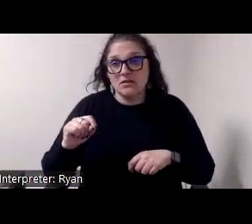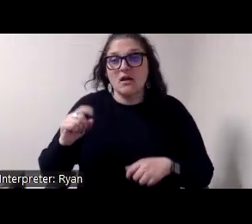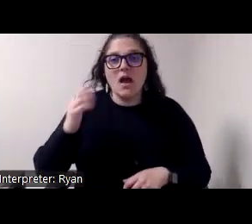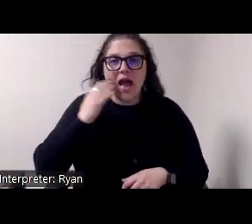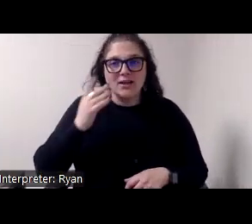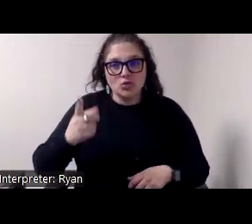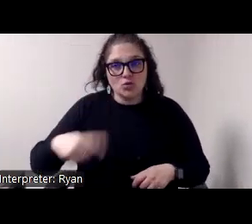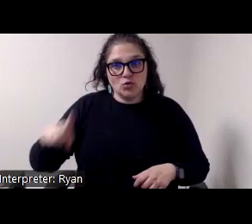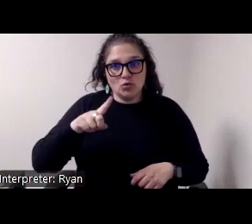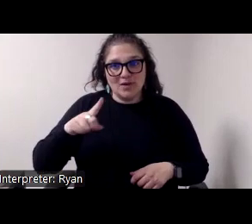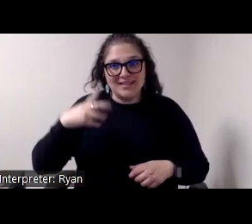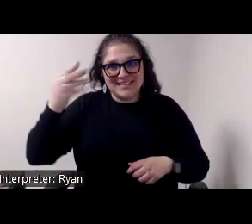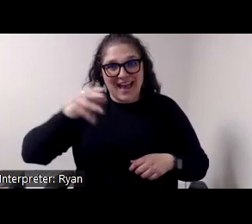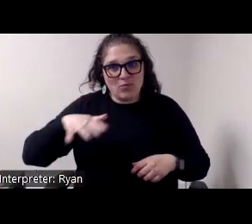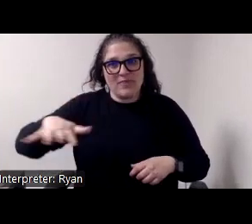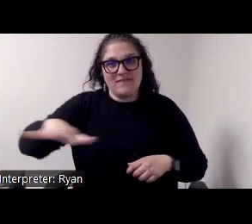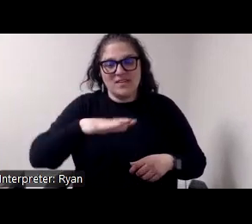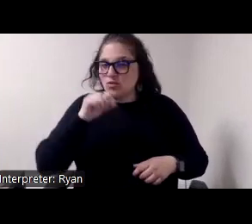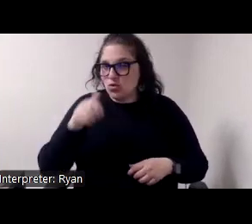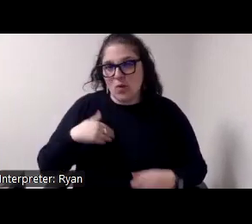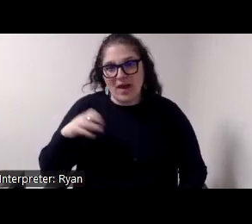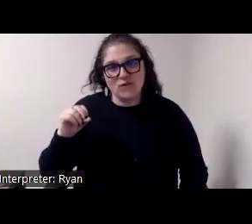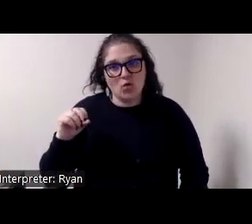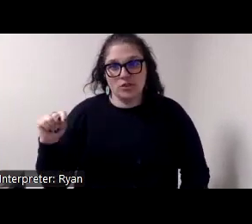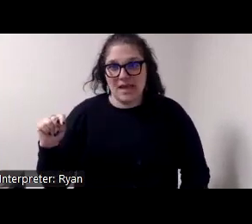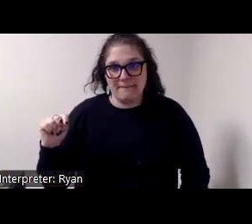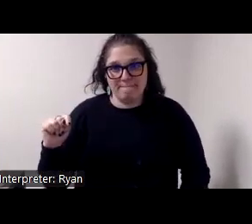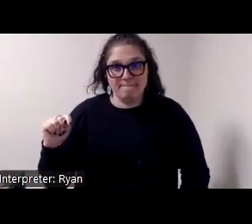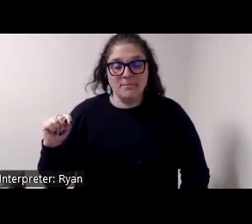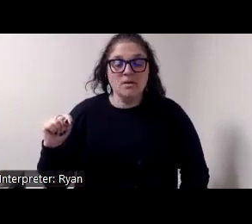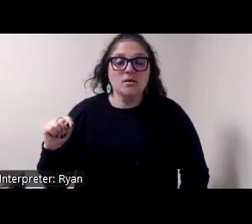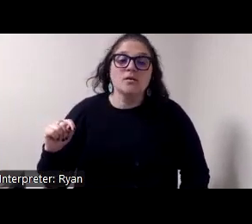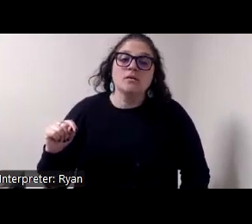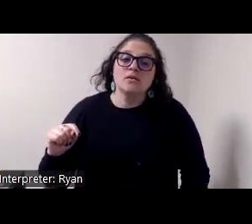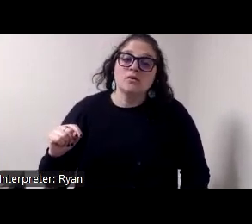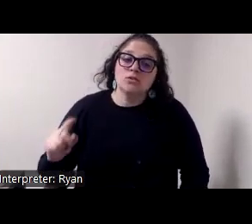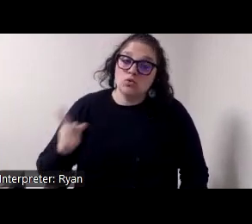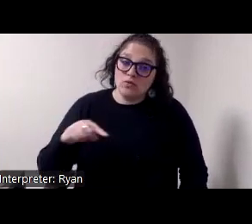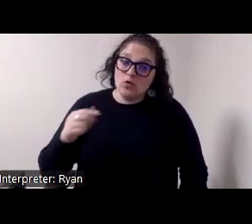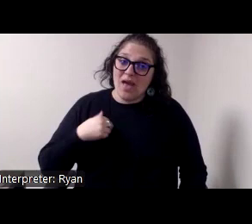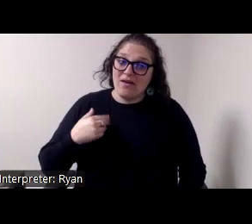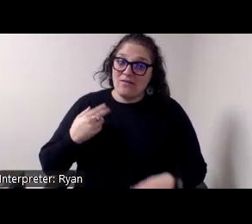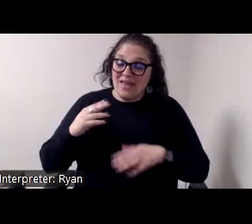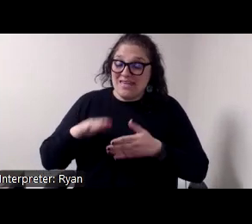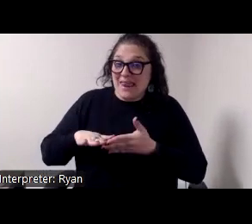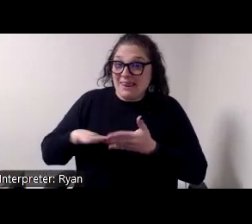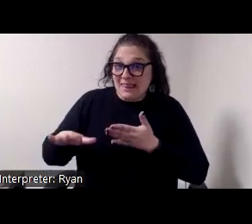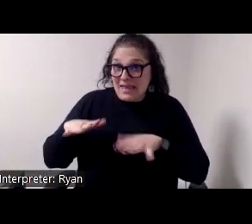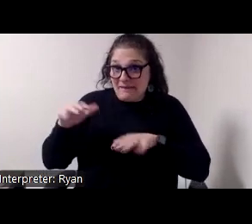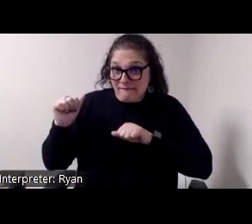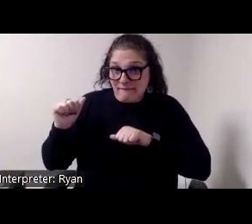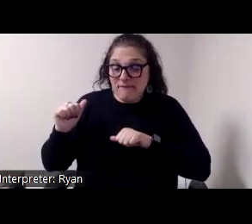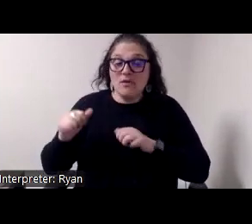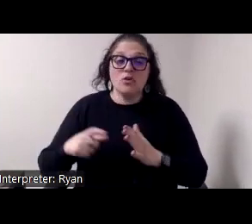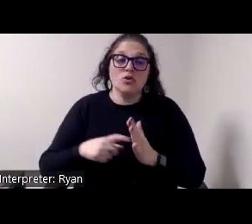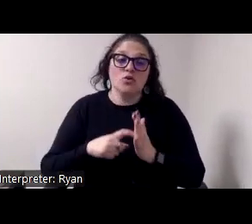that you guys out in the field don't really work overtime. So for you guys, if you take any leave, then it is required